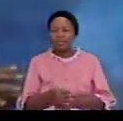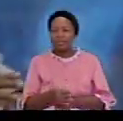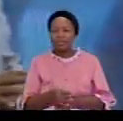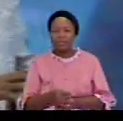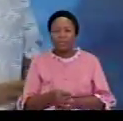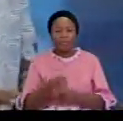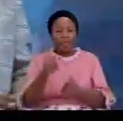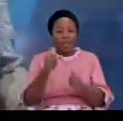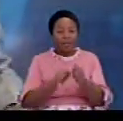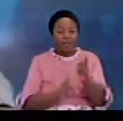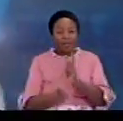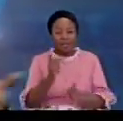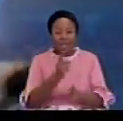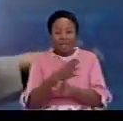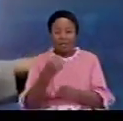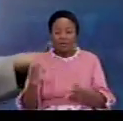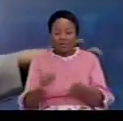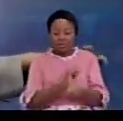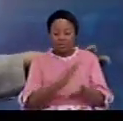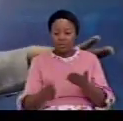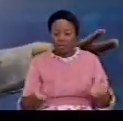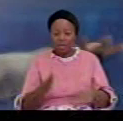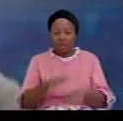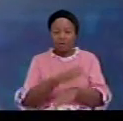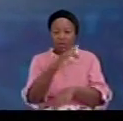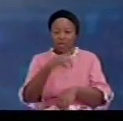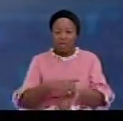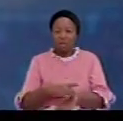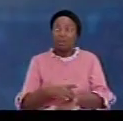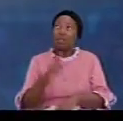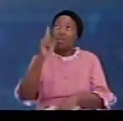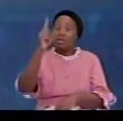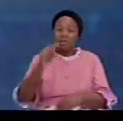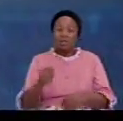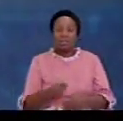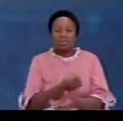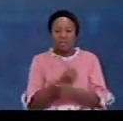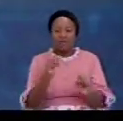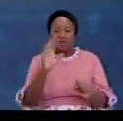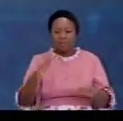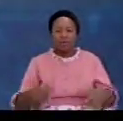Every kind of destruction here on earth, he redeems your life.